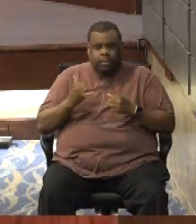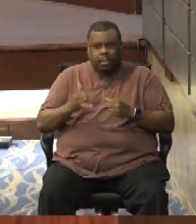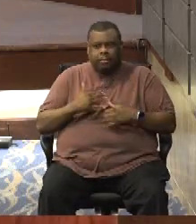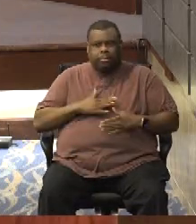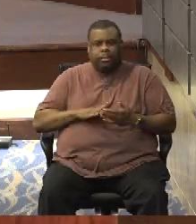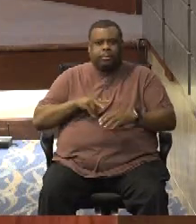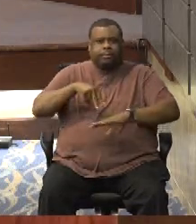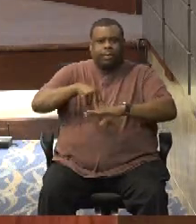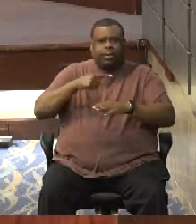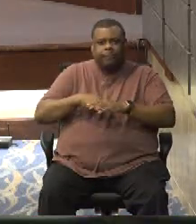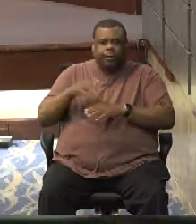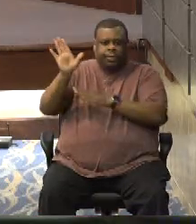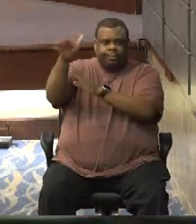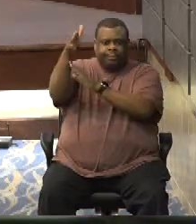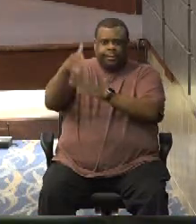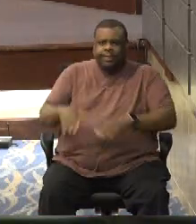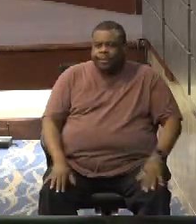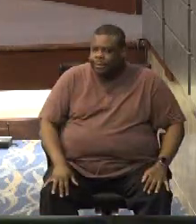Allegiance.